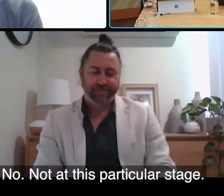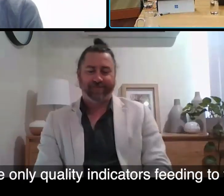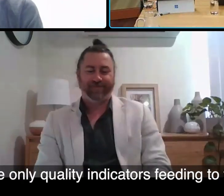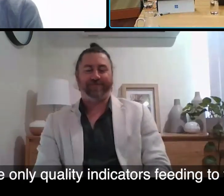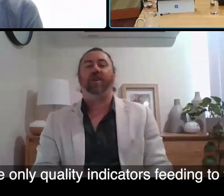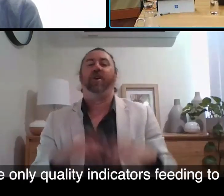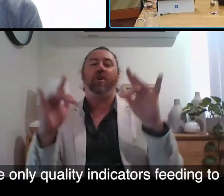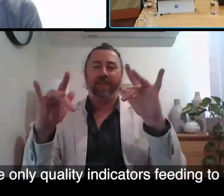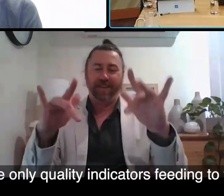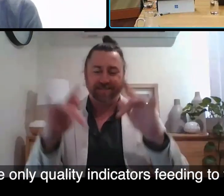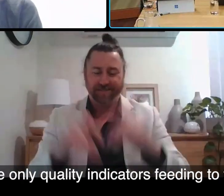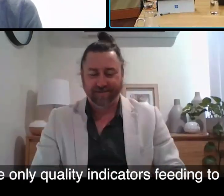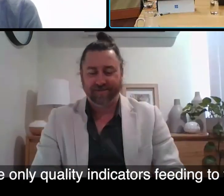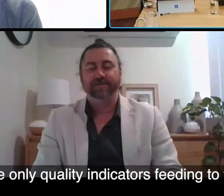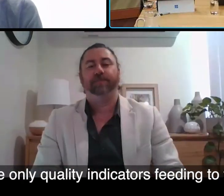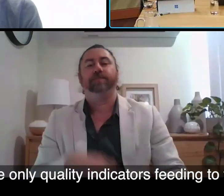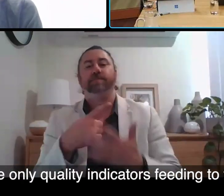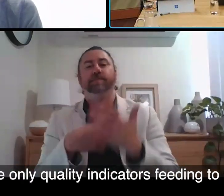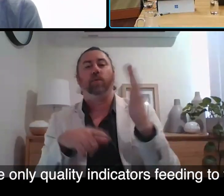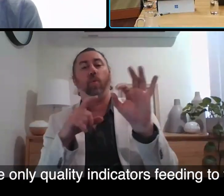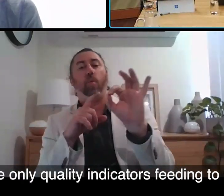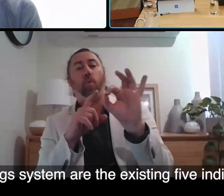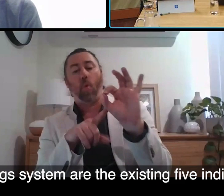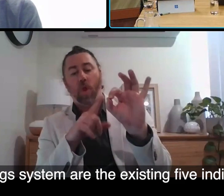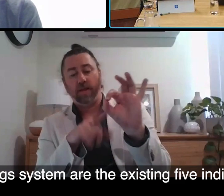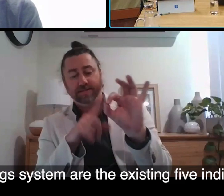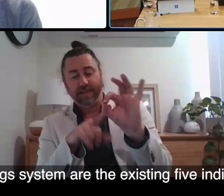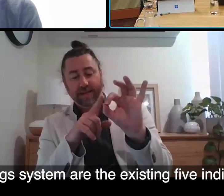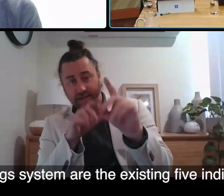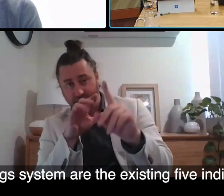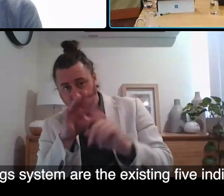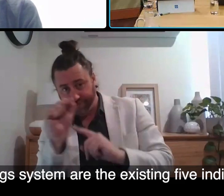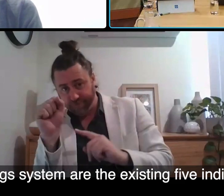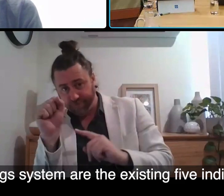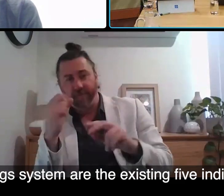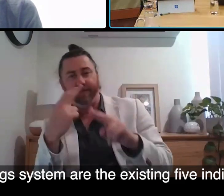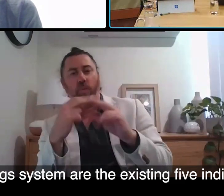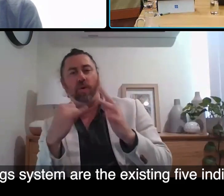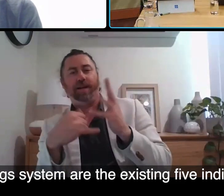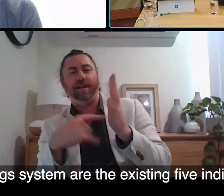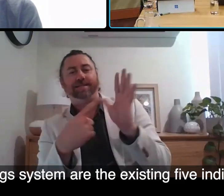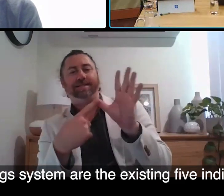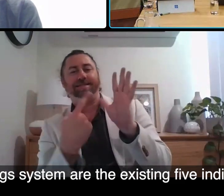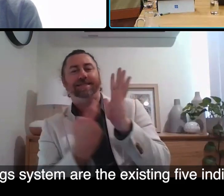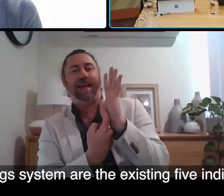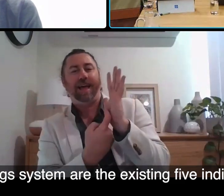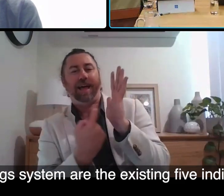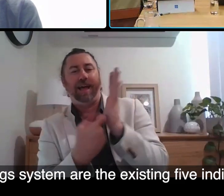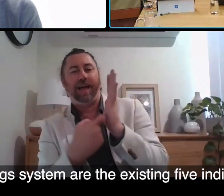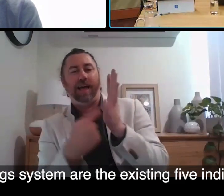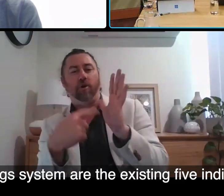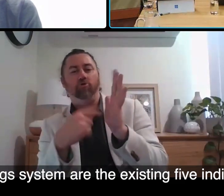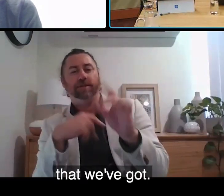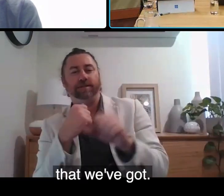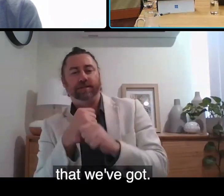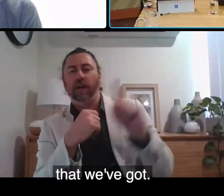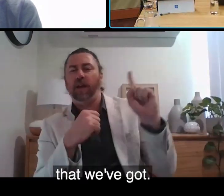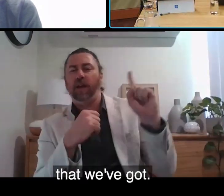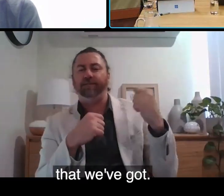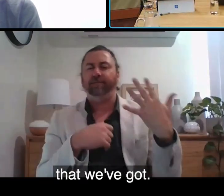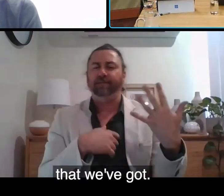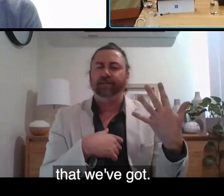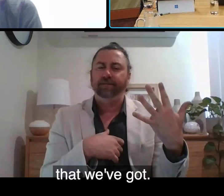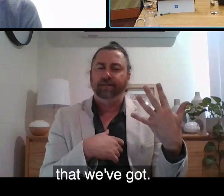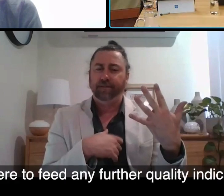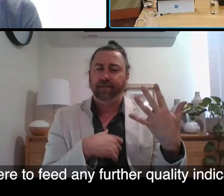particular stage. So the only quality indicators feeding to the star rating system are the existing 5 indicators that